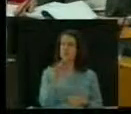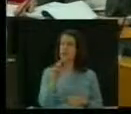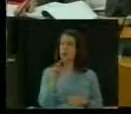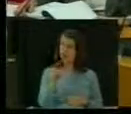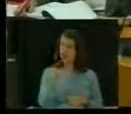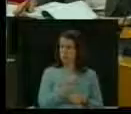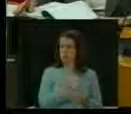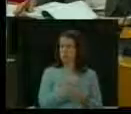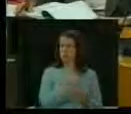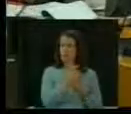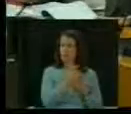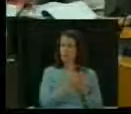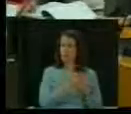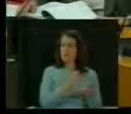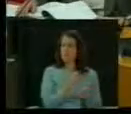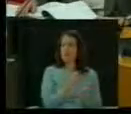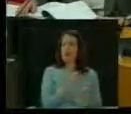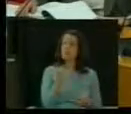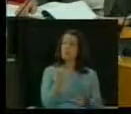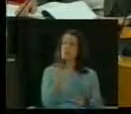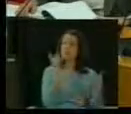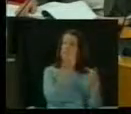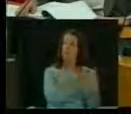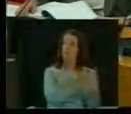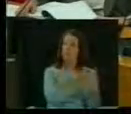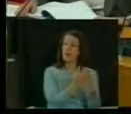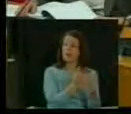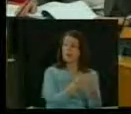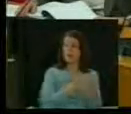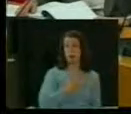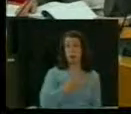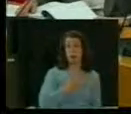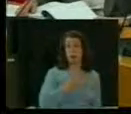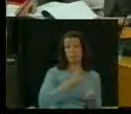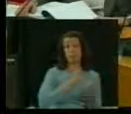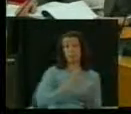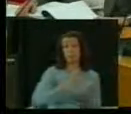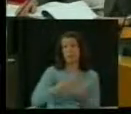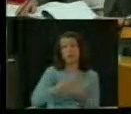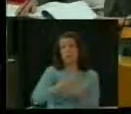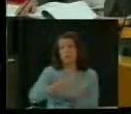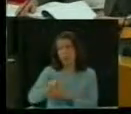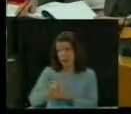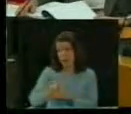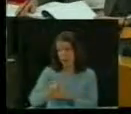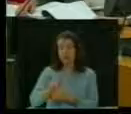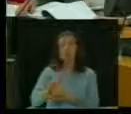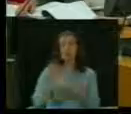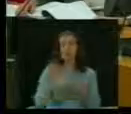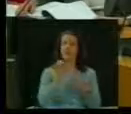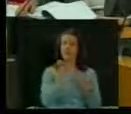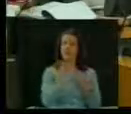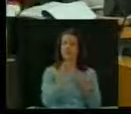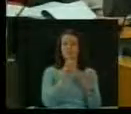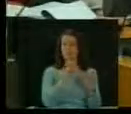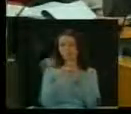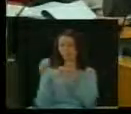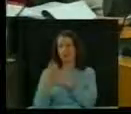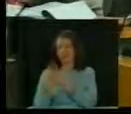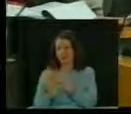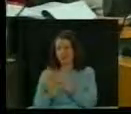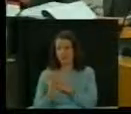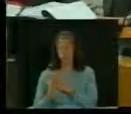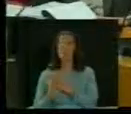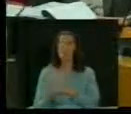Commissioner Lambert. You know, and Mr. Trammell, you work in law enforcement. How many people are in prison that